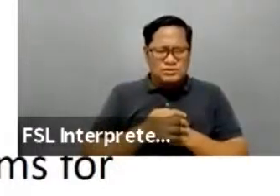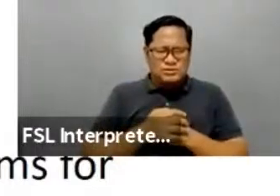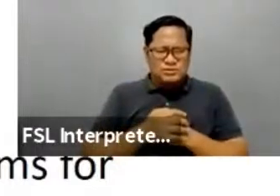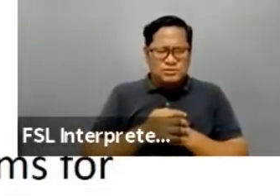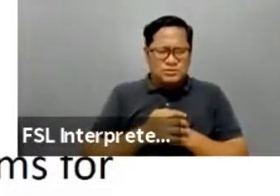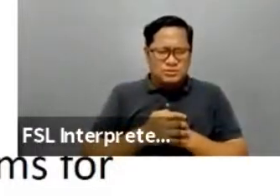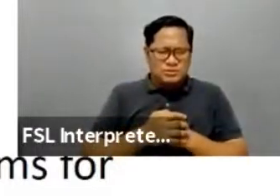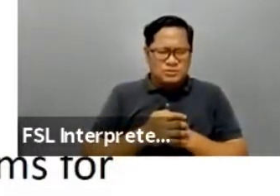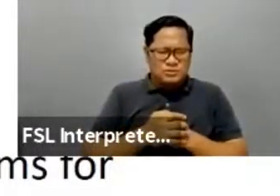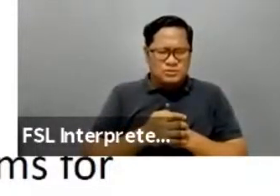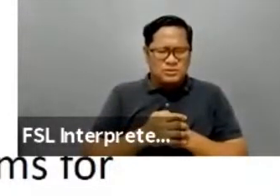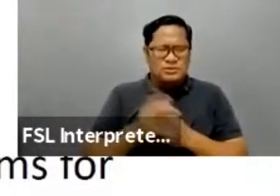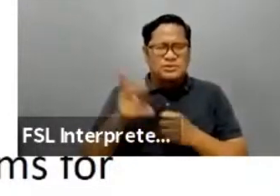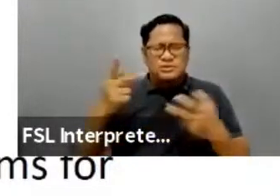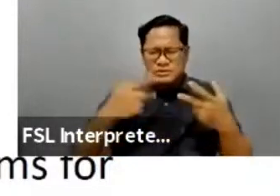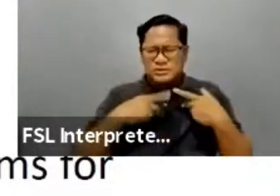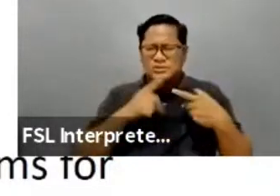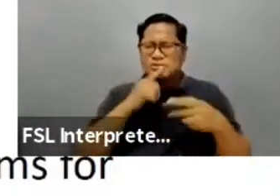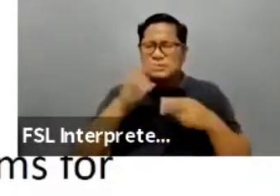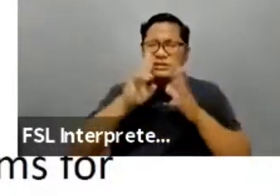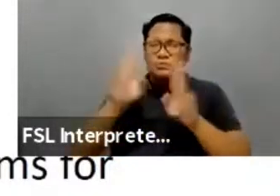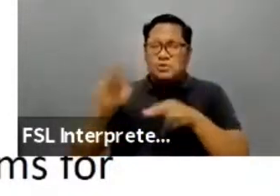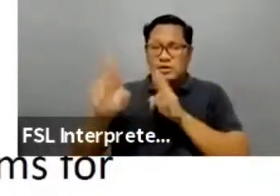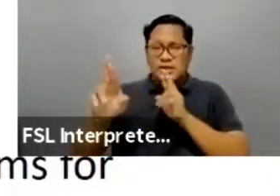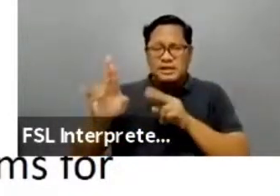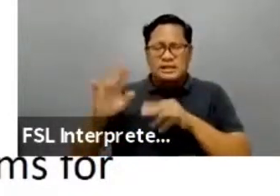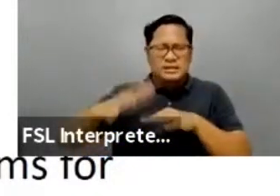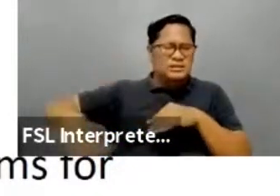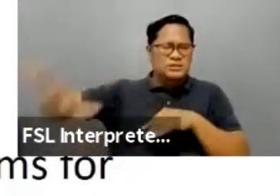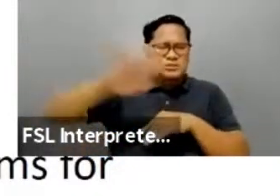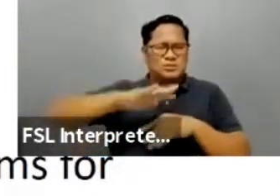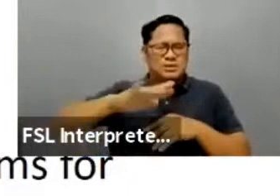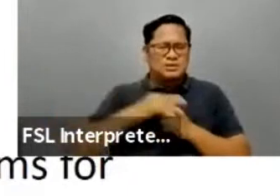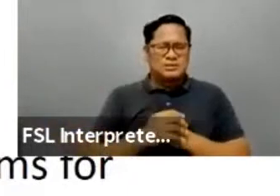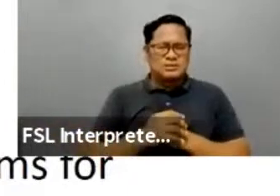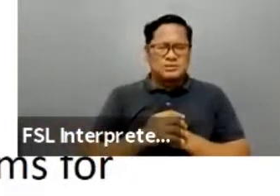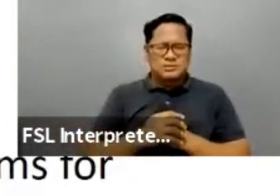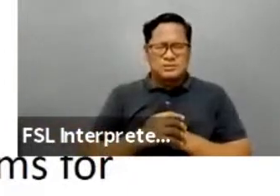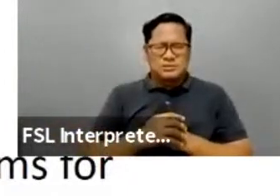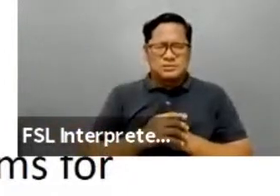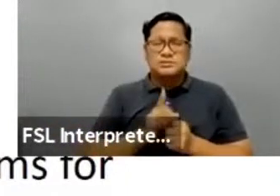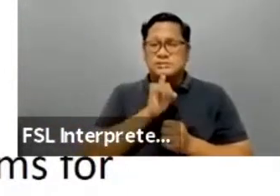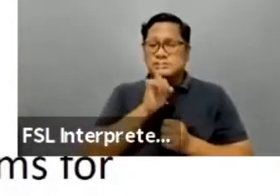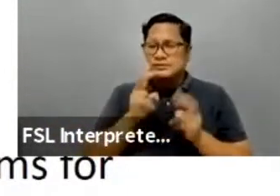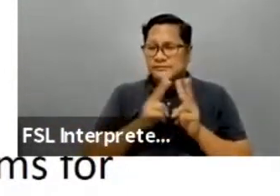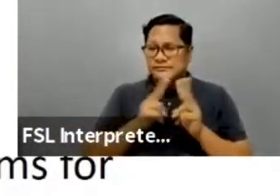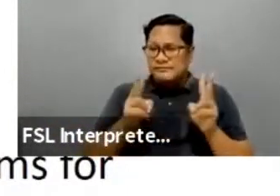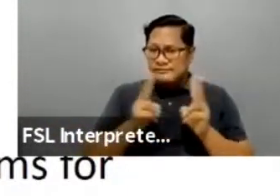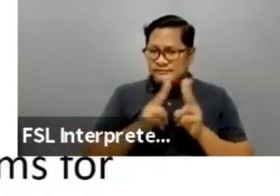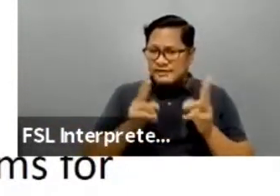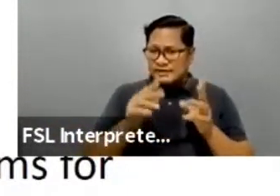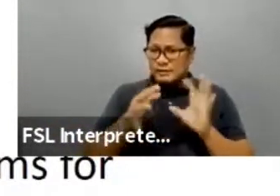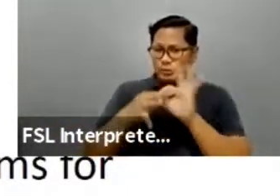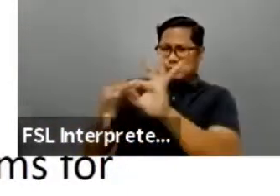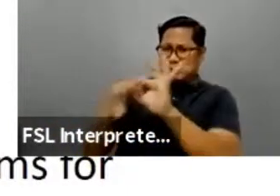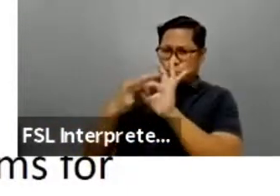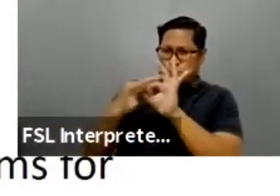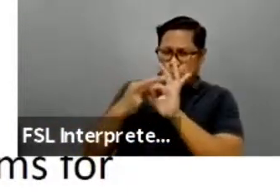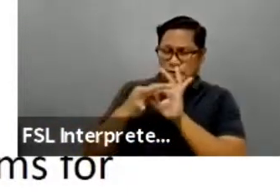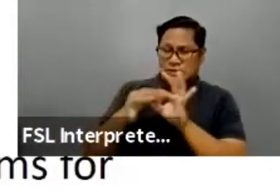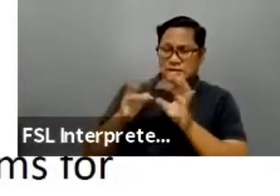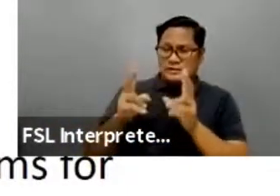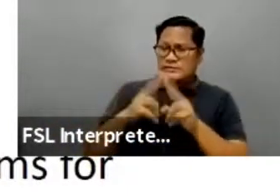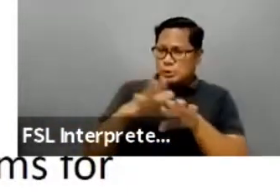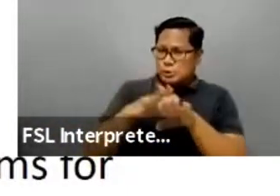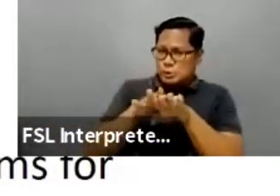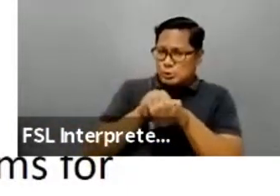reporting nationwide. The information system that we have is very, very also segmented, and it's very slow